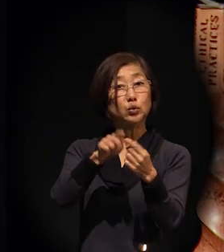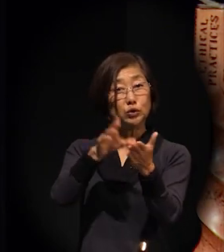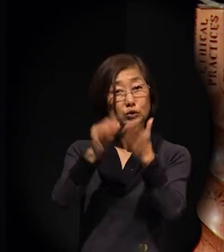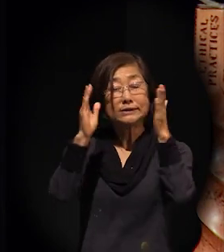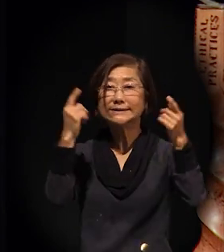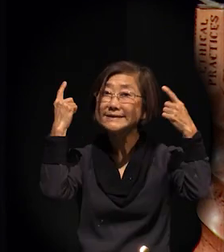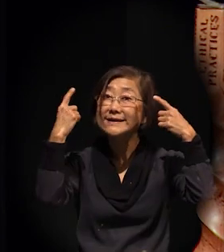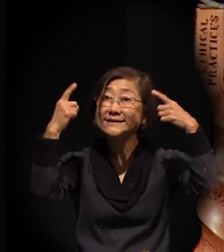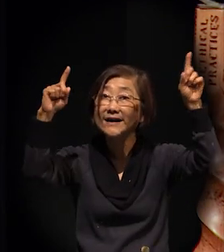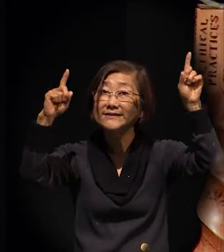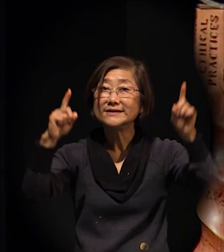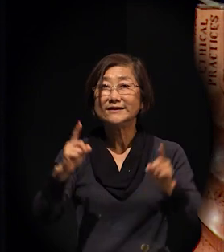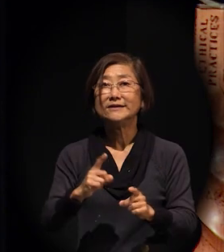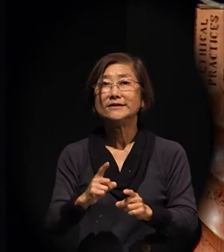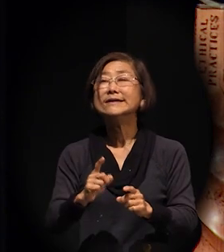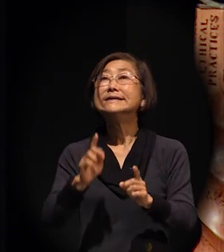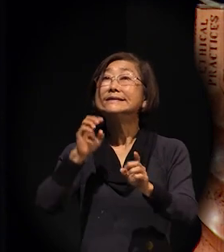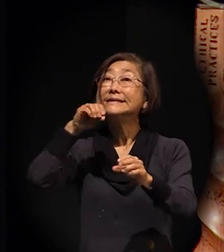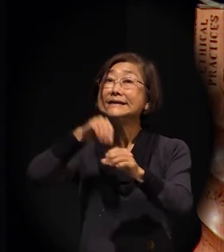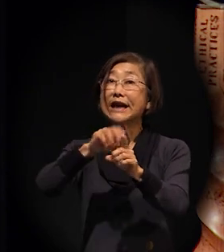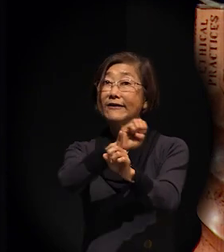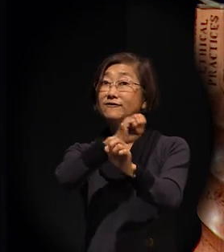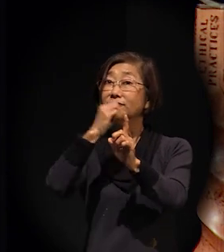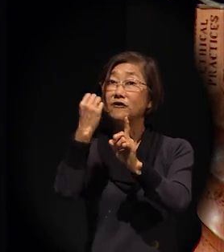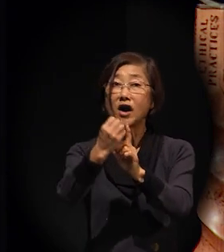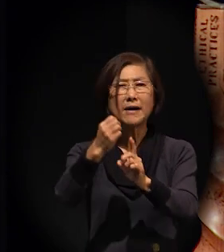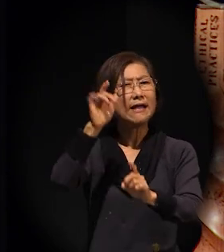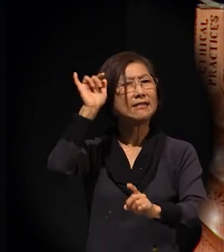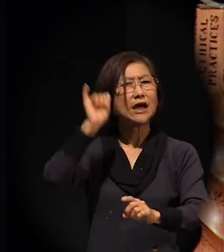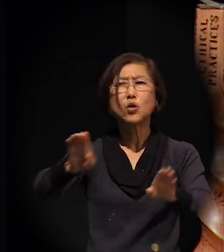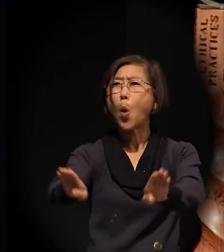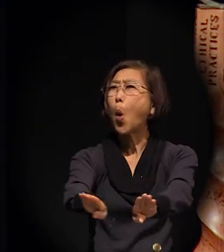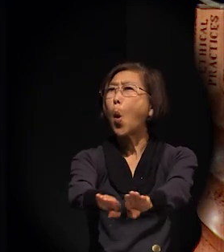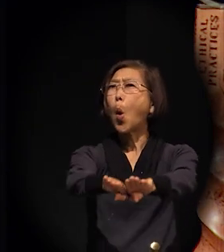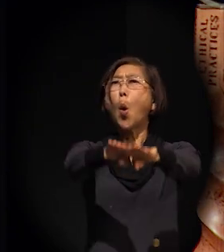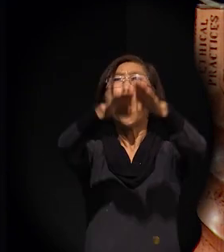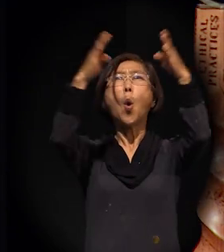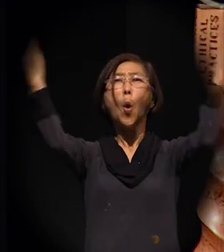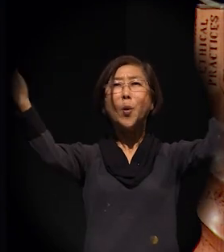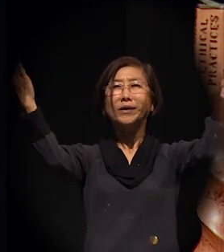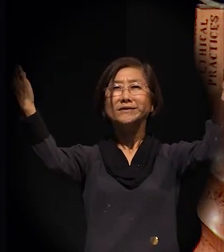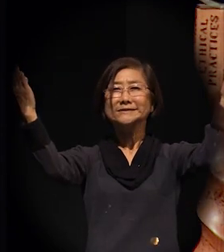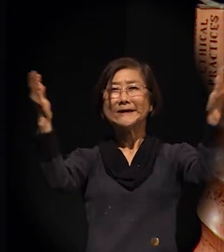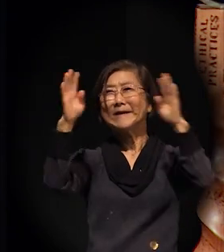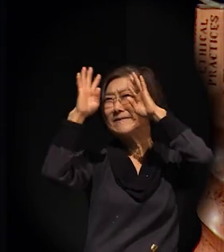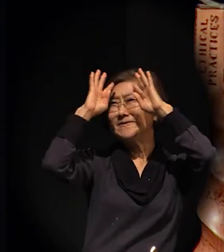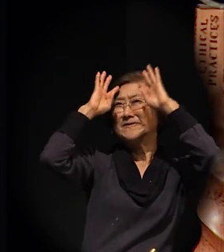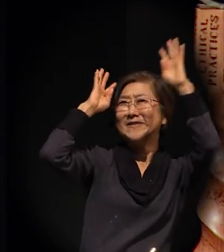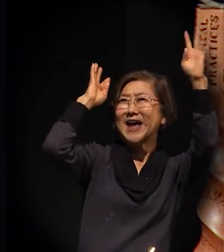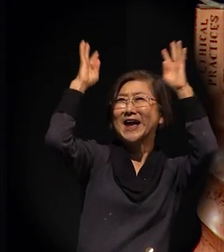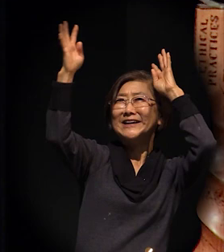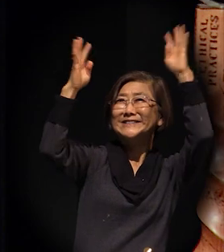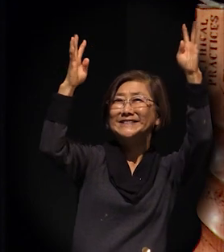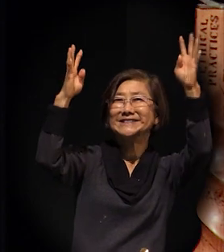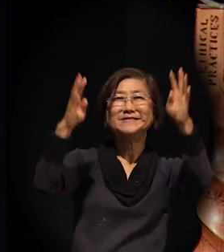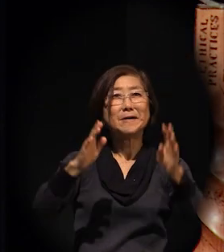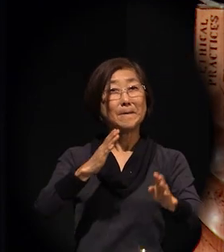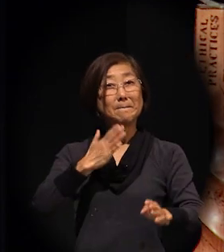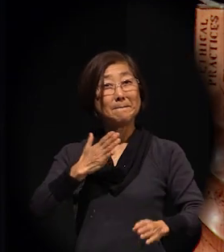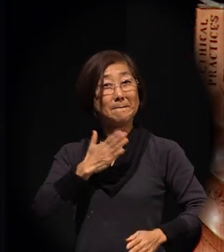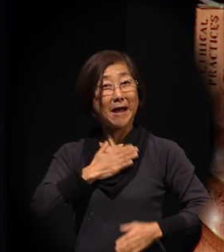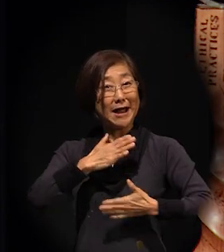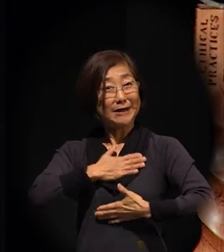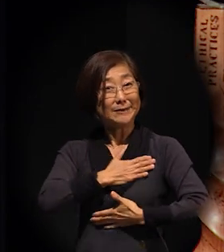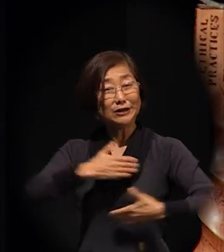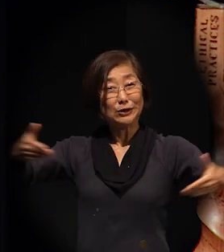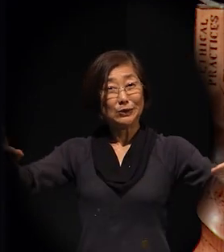student success in an environment that is open and innovative. And it's